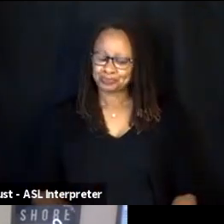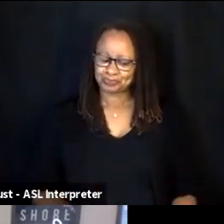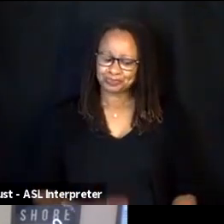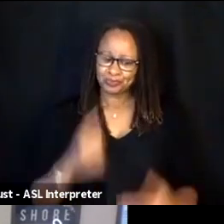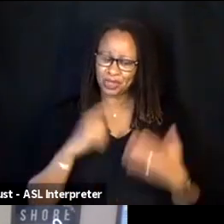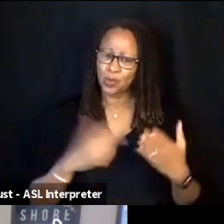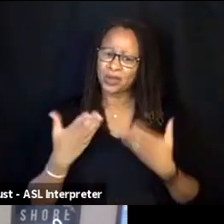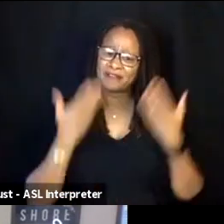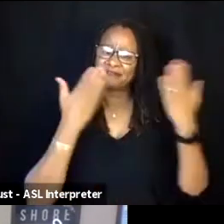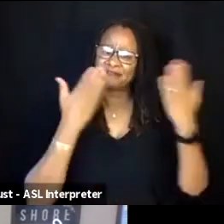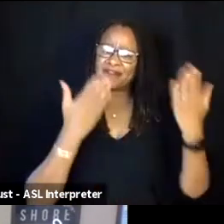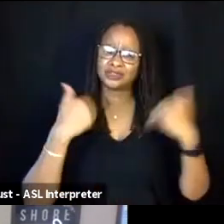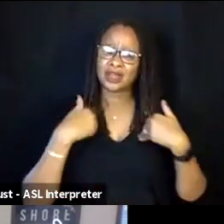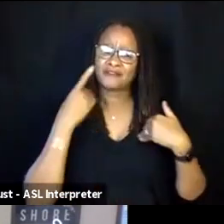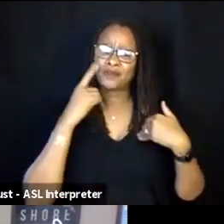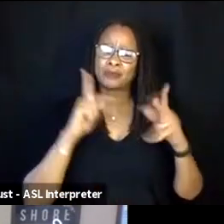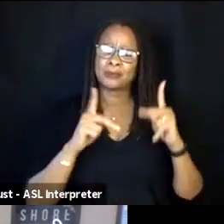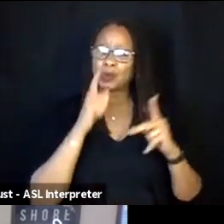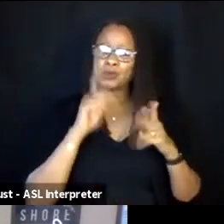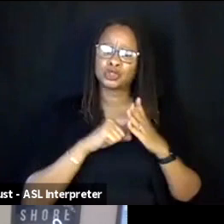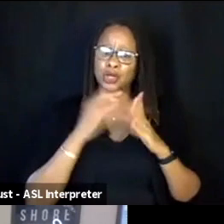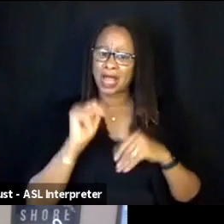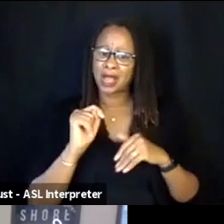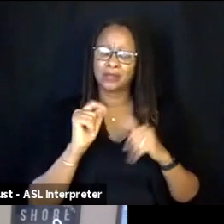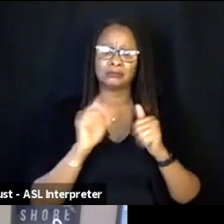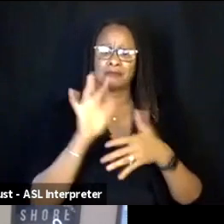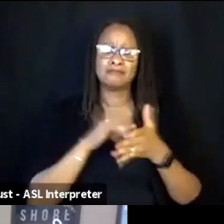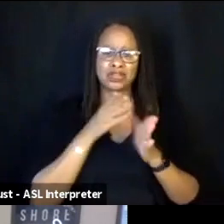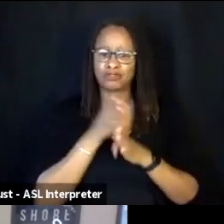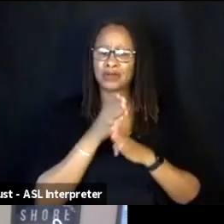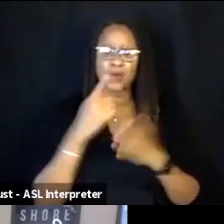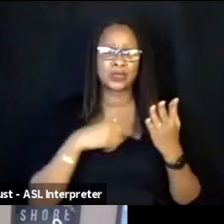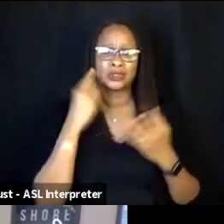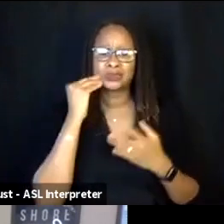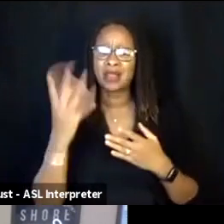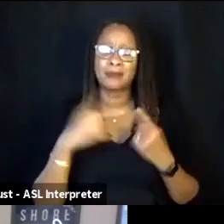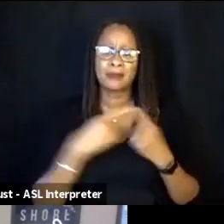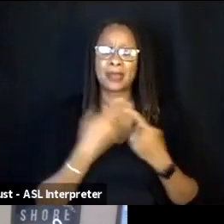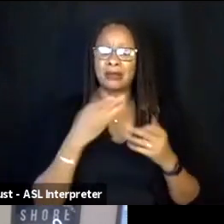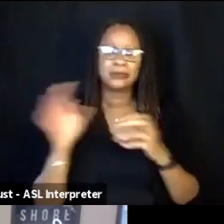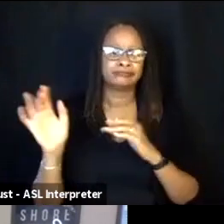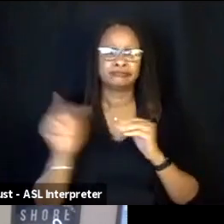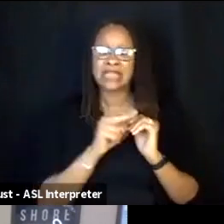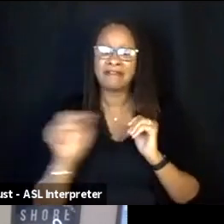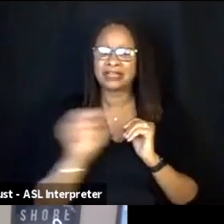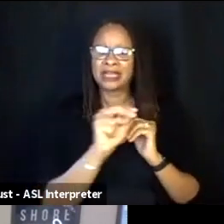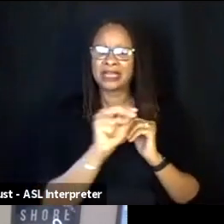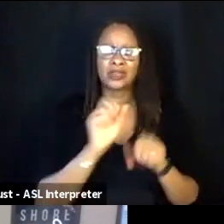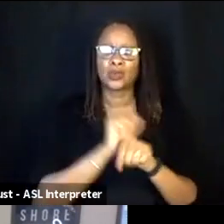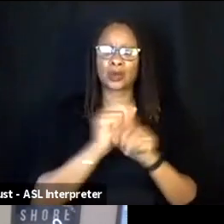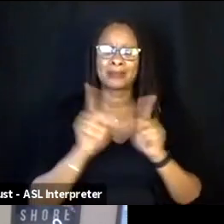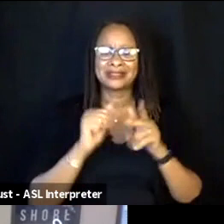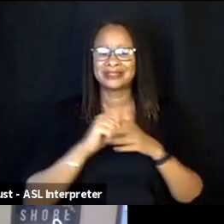out or mid-career? What can you tell them about navigating the workplace in Hollywood? Yeah, I